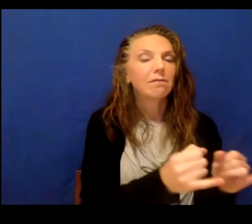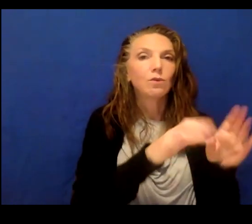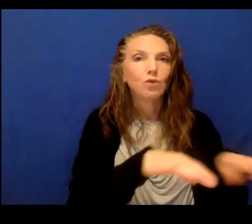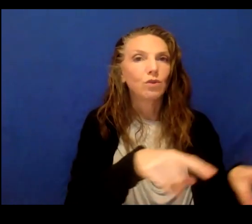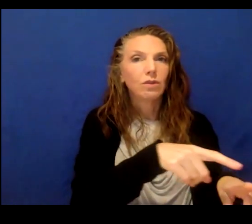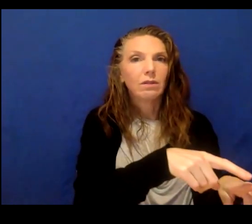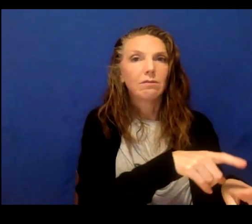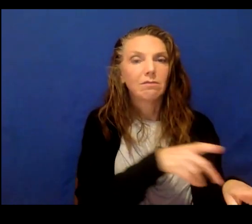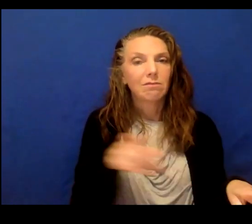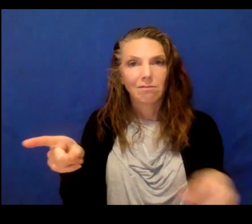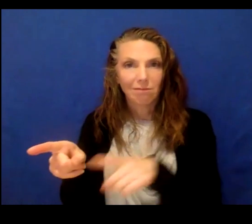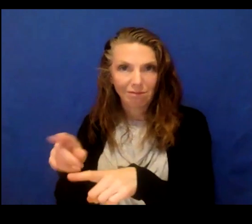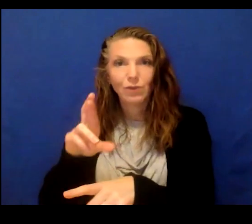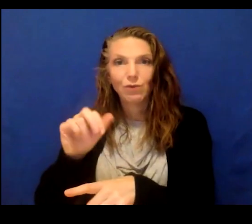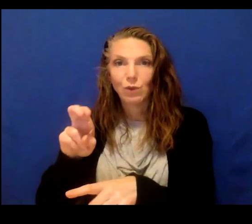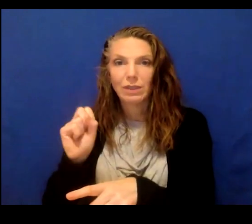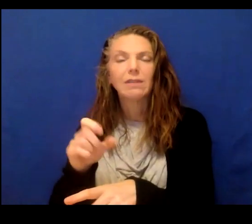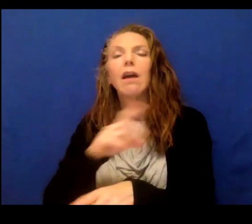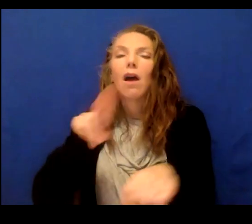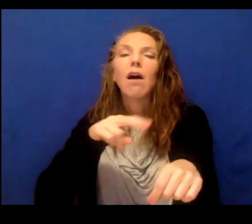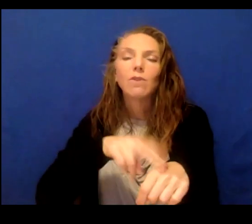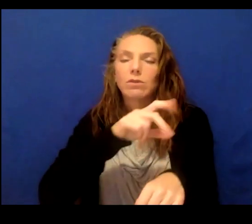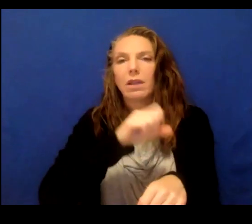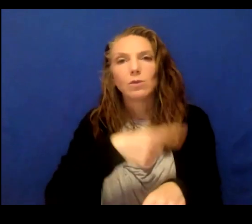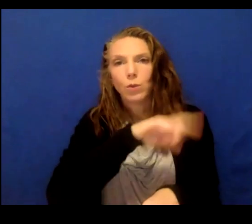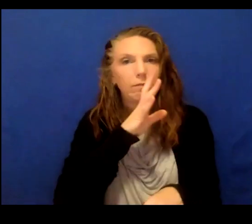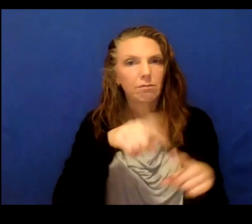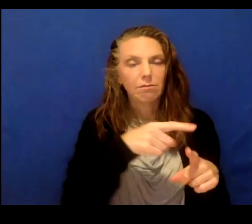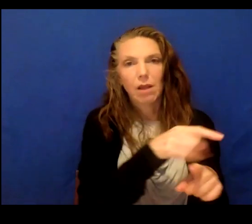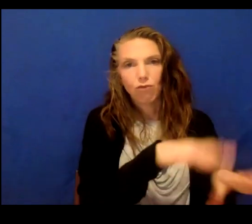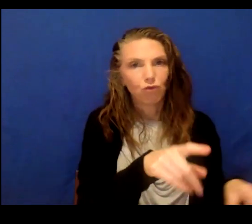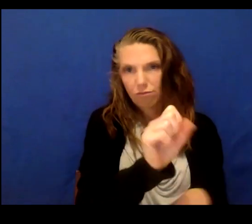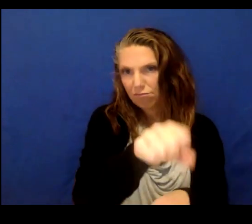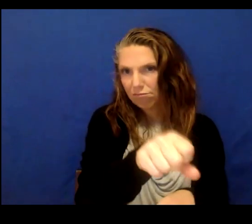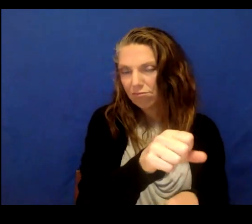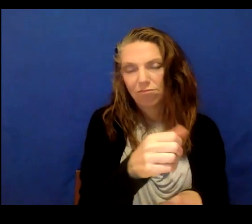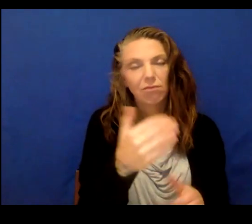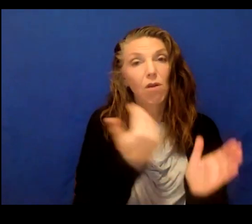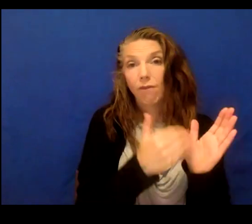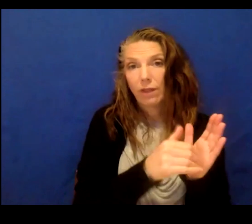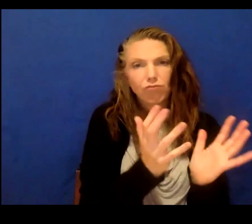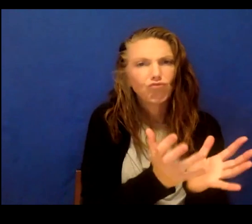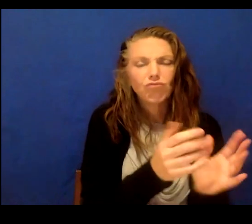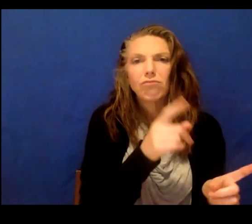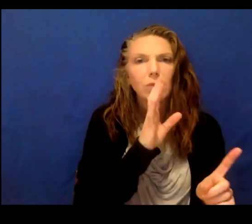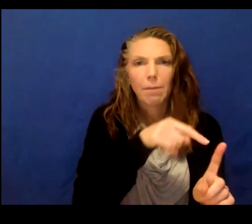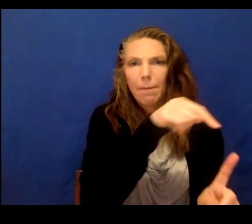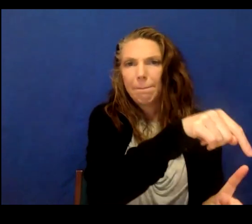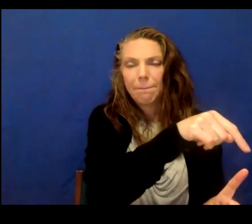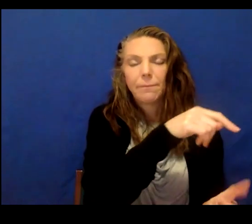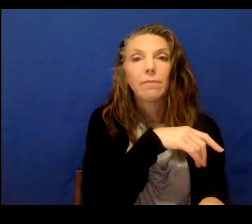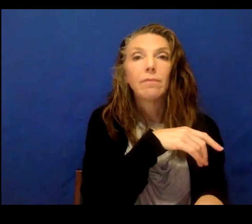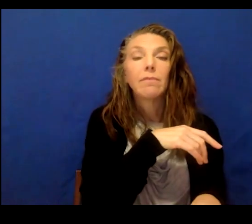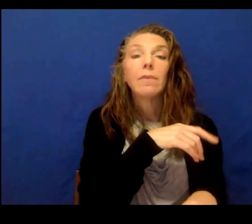children. So we moved away. Of course, we talked about individual children often, and when